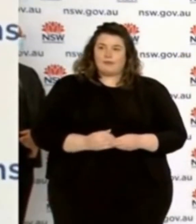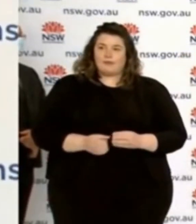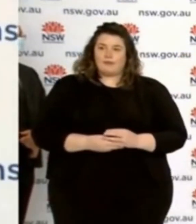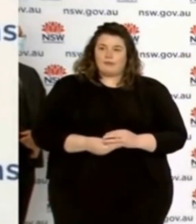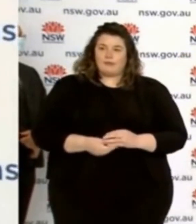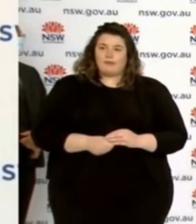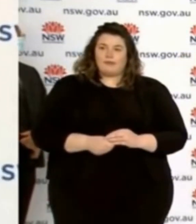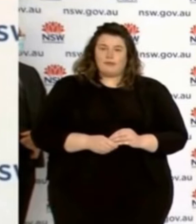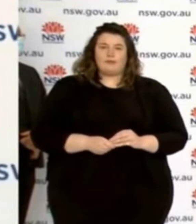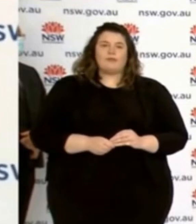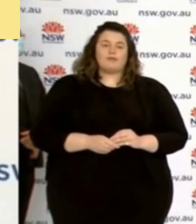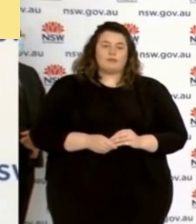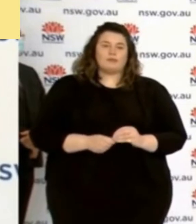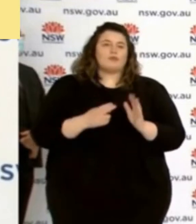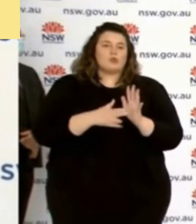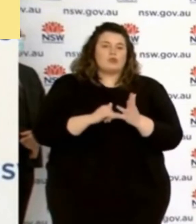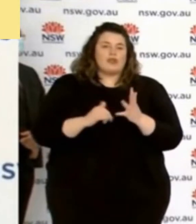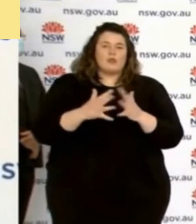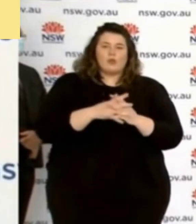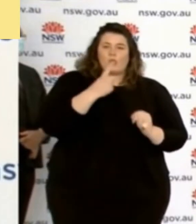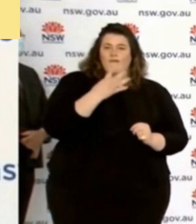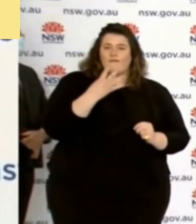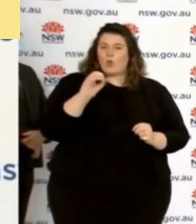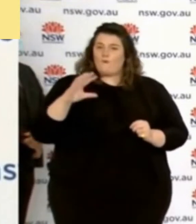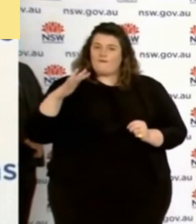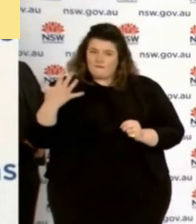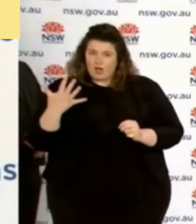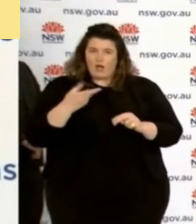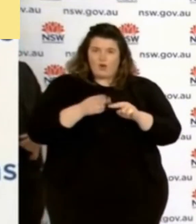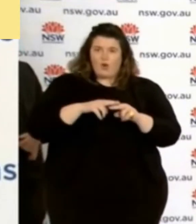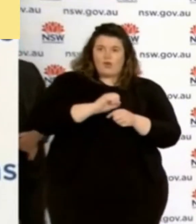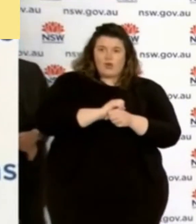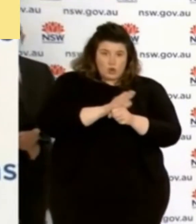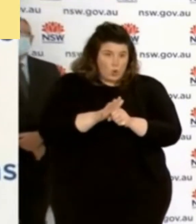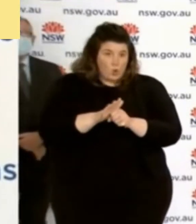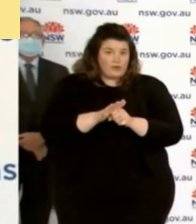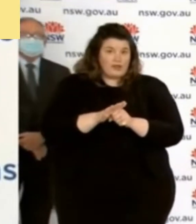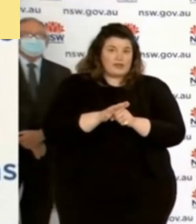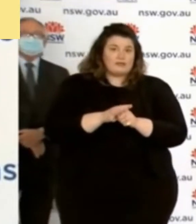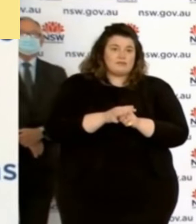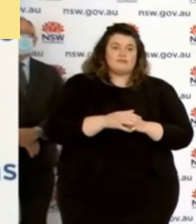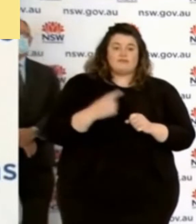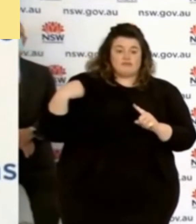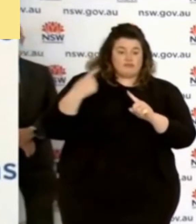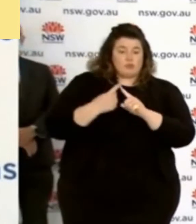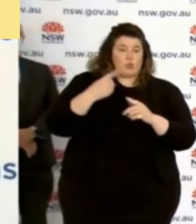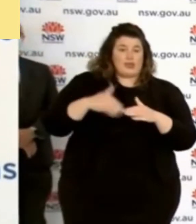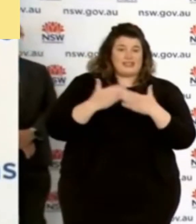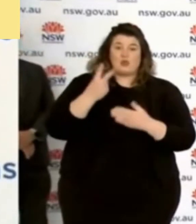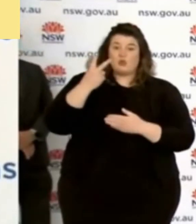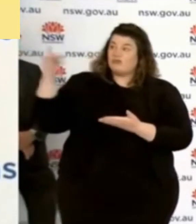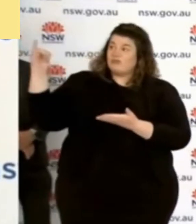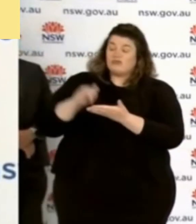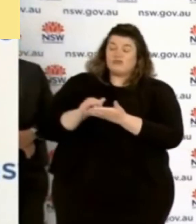New South Wales recorded 1,405 locally acquired cases of COVID in the 24-hour period, 2 overseas